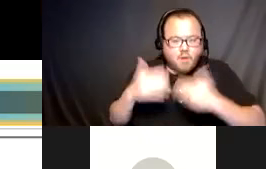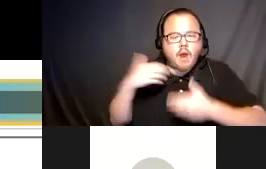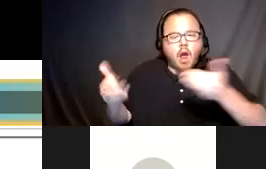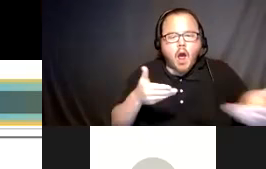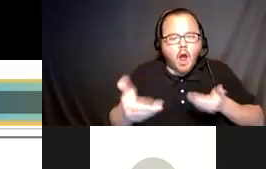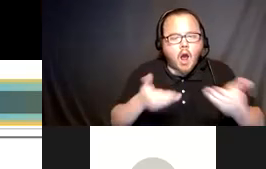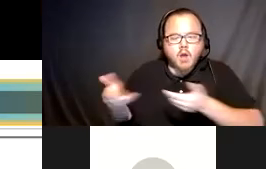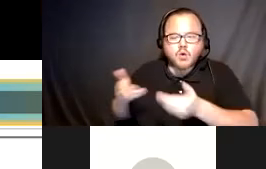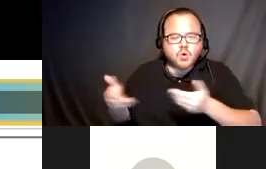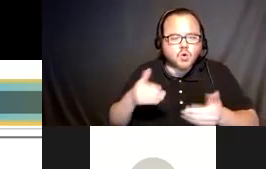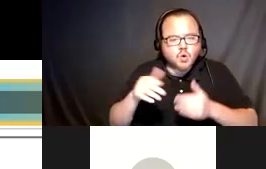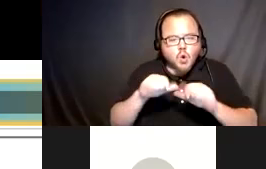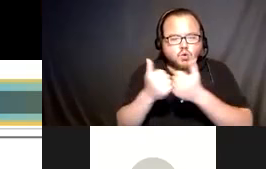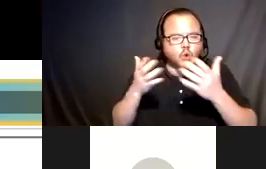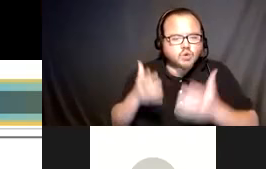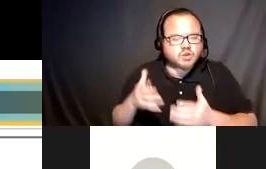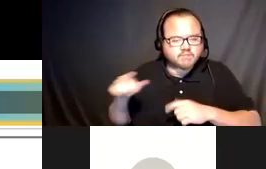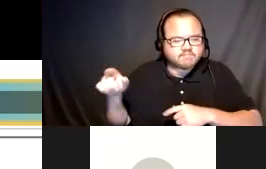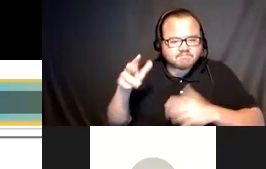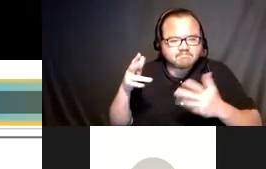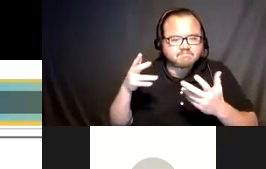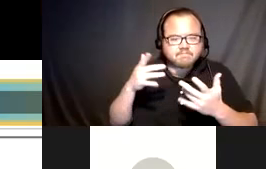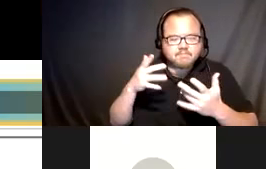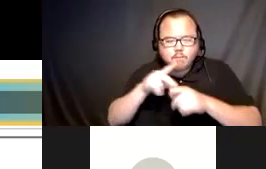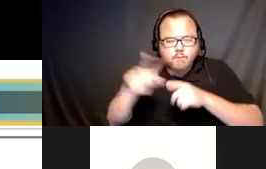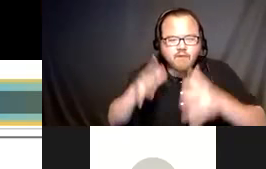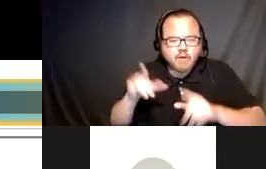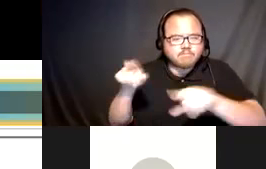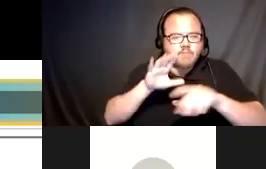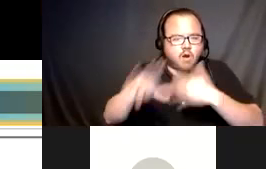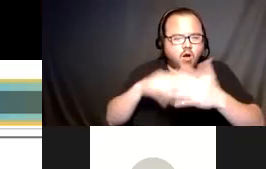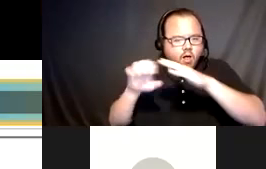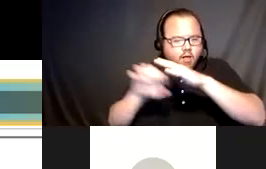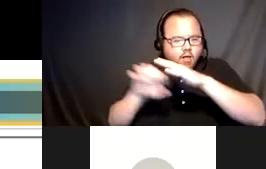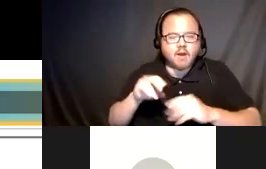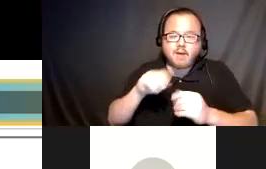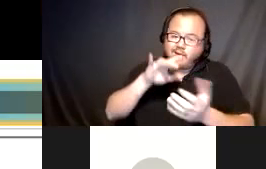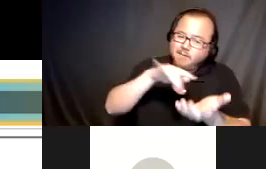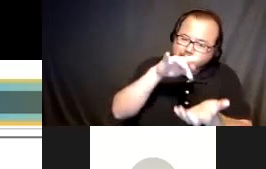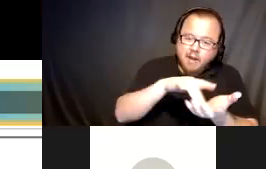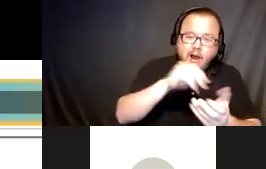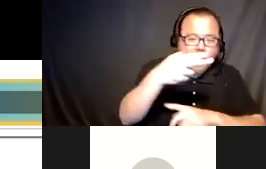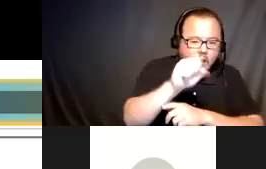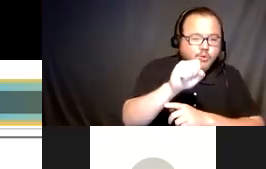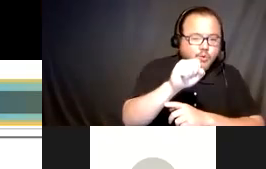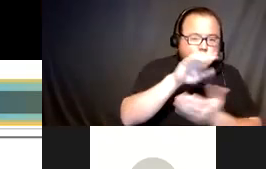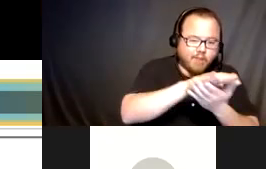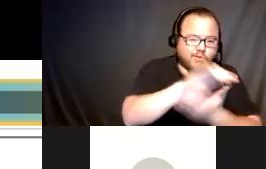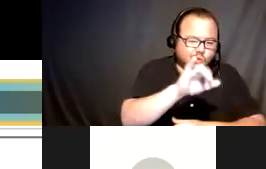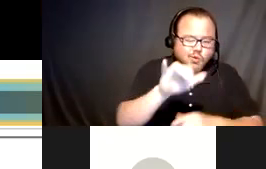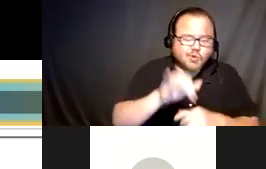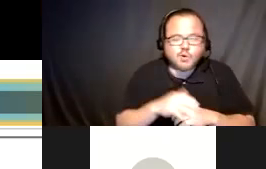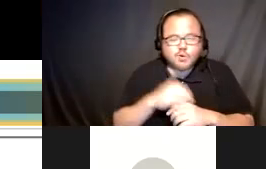we can have mental health professionals on all of our elementaries, but currently have mental health professionals on our middle and high school campuses. We have a formal